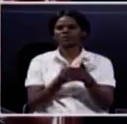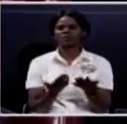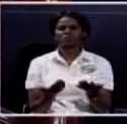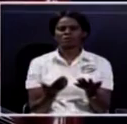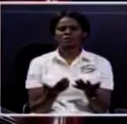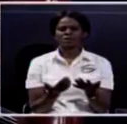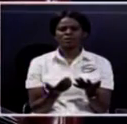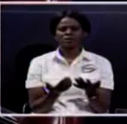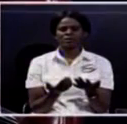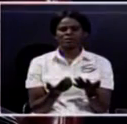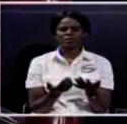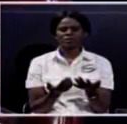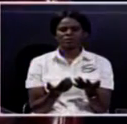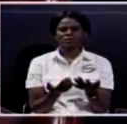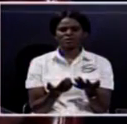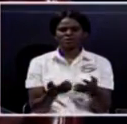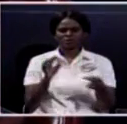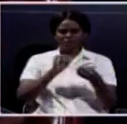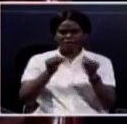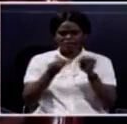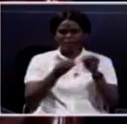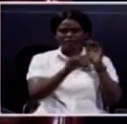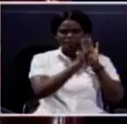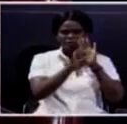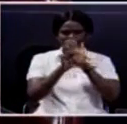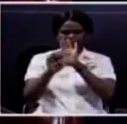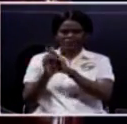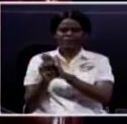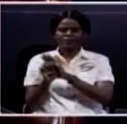We collected a number of samples,